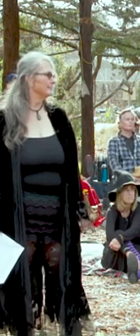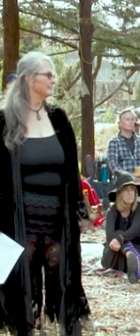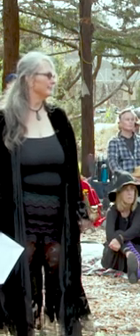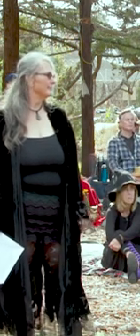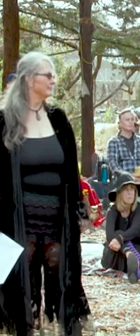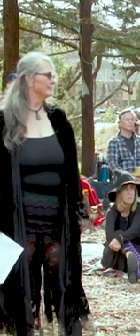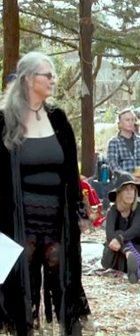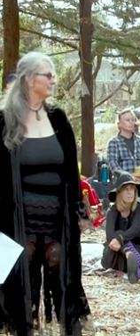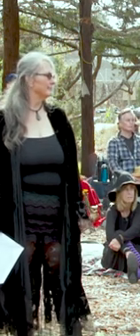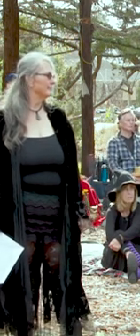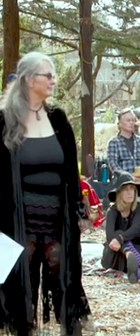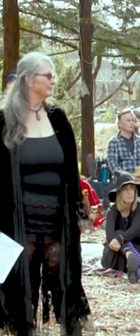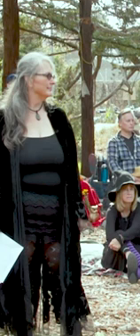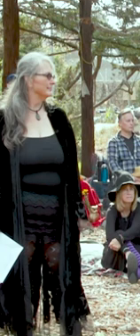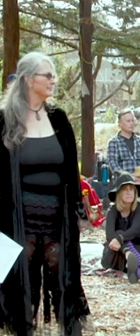Anthony Ferrara,